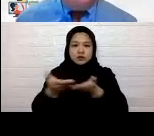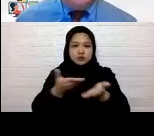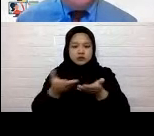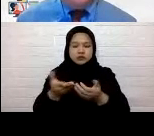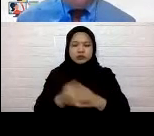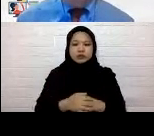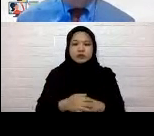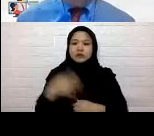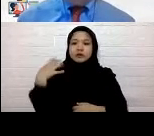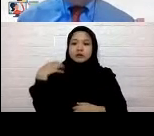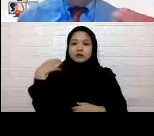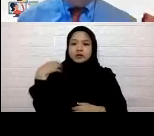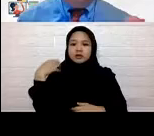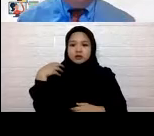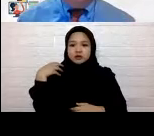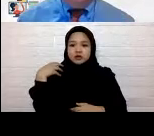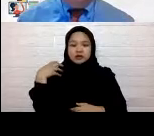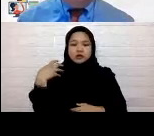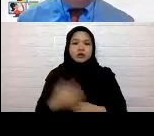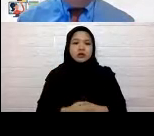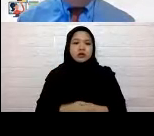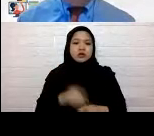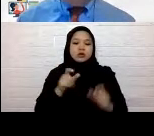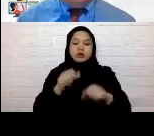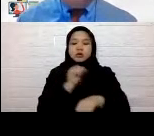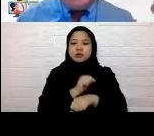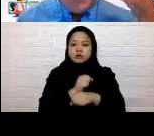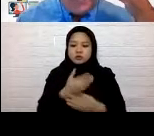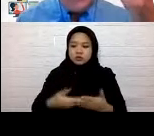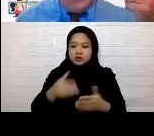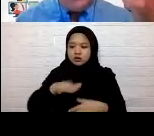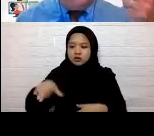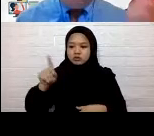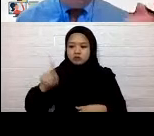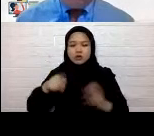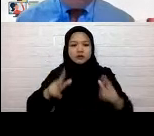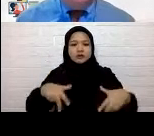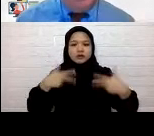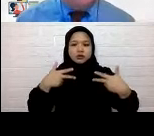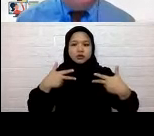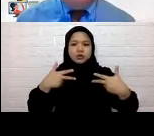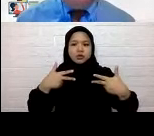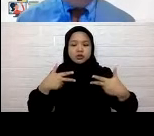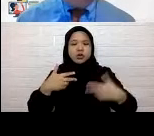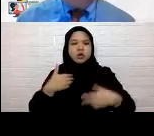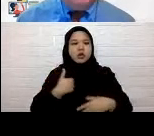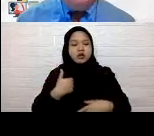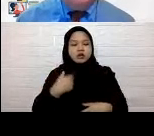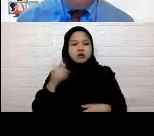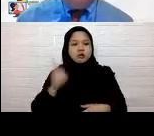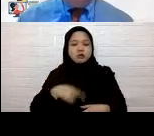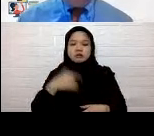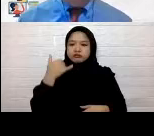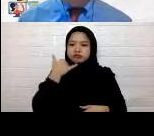welfare professionals are using video technology. Some are using telephone, but most people are using